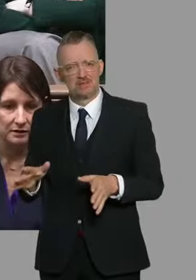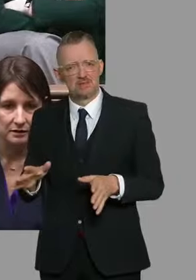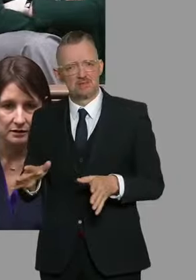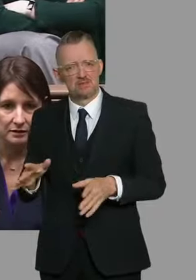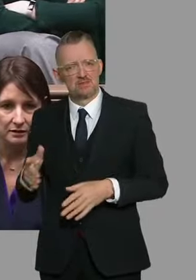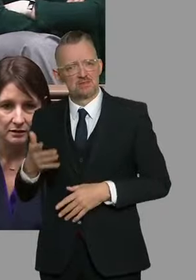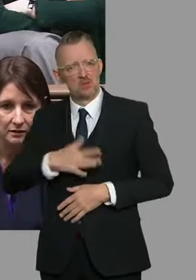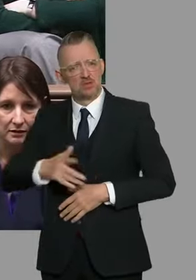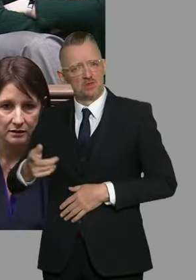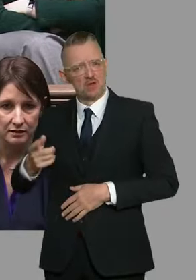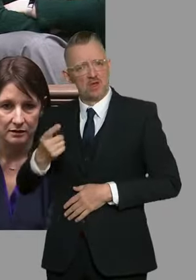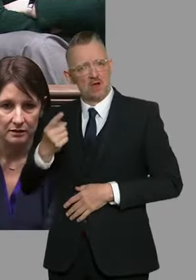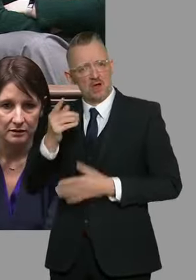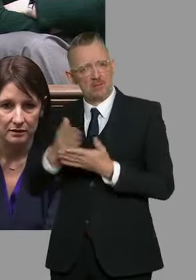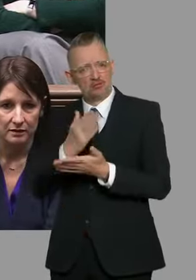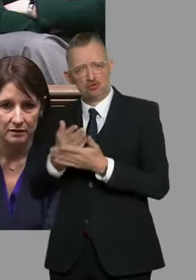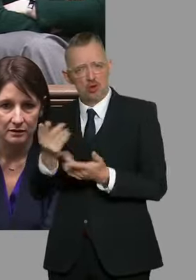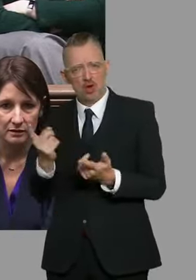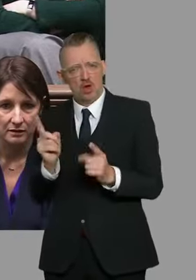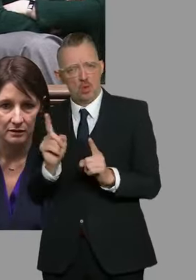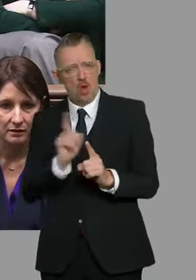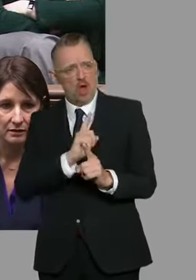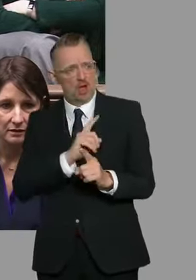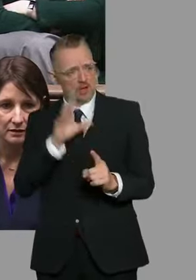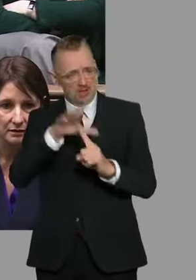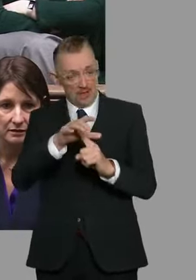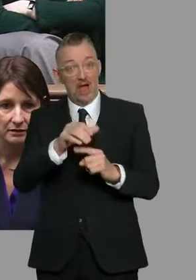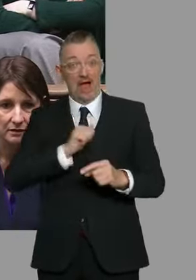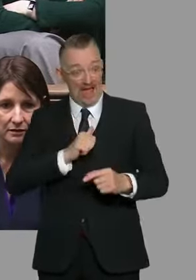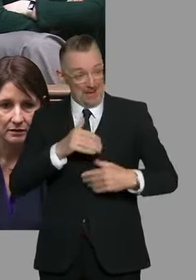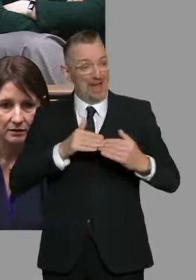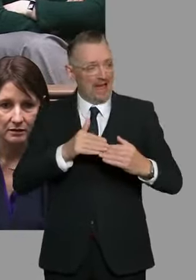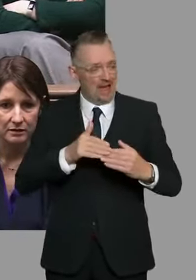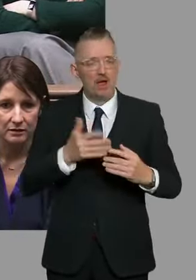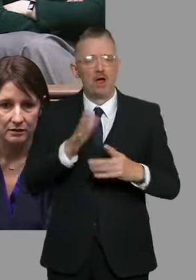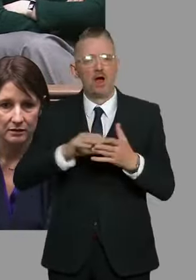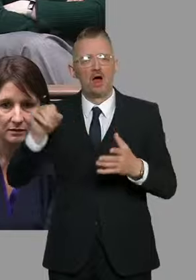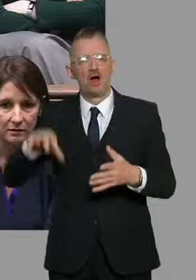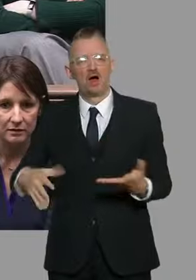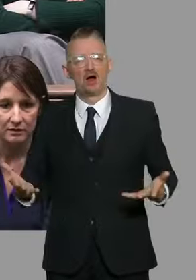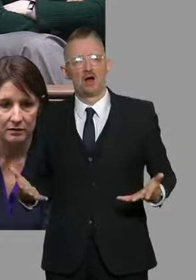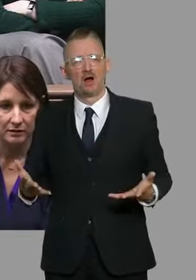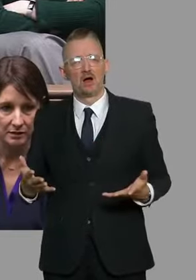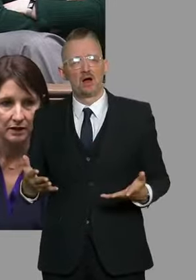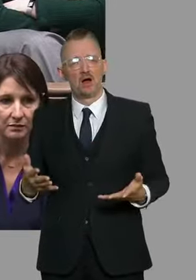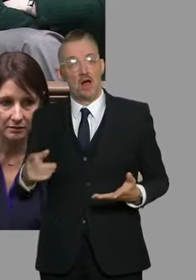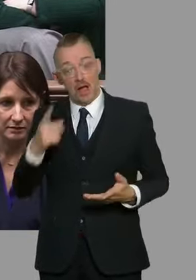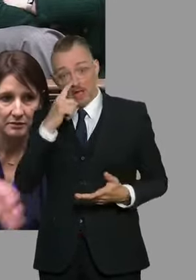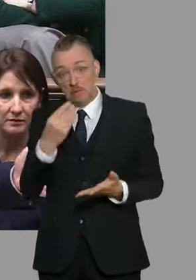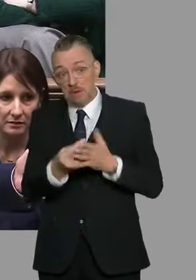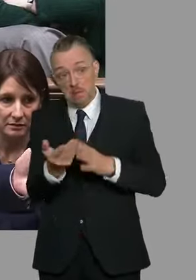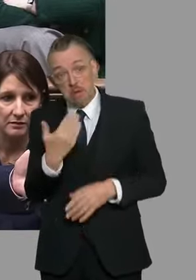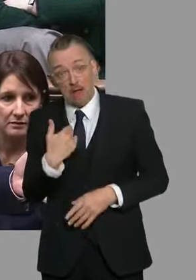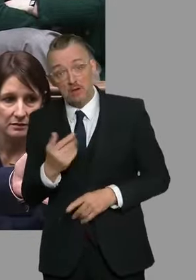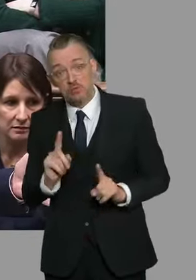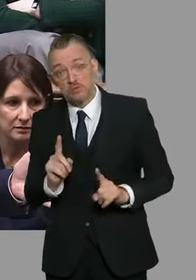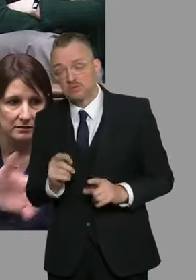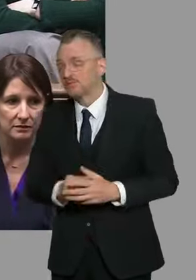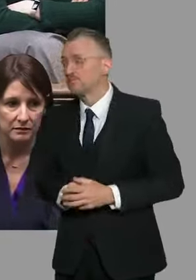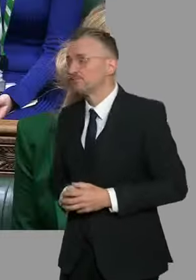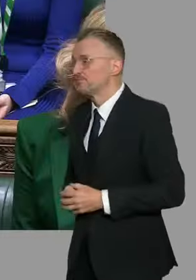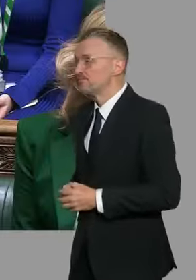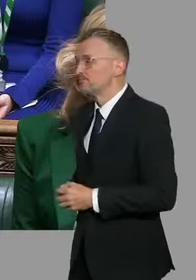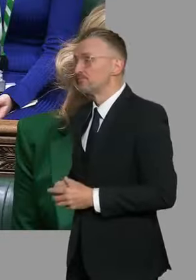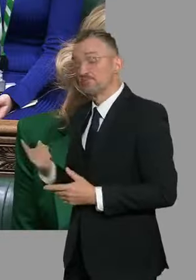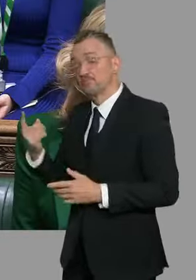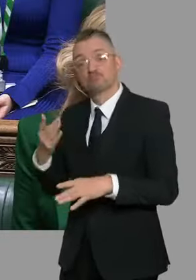I'm grateful for him. This is an important issue for his constituents. The problem is the last government made lots and lots of promises, but they never set aside the money